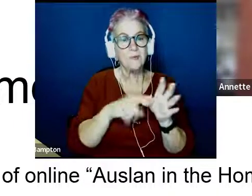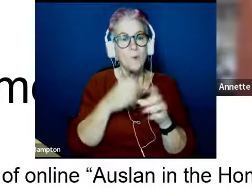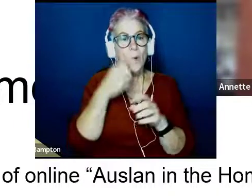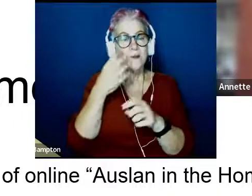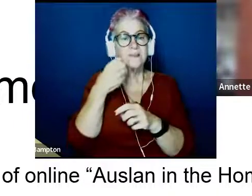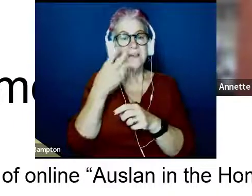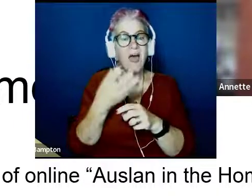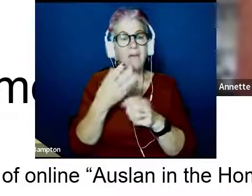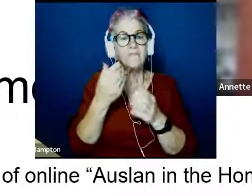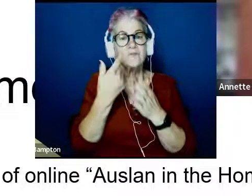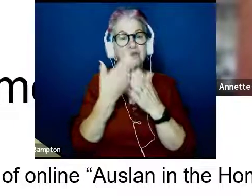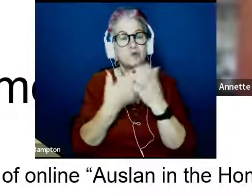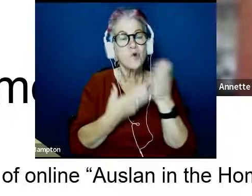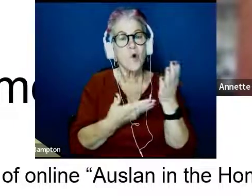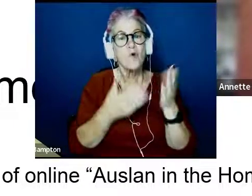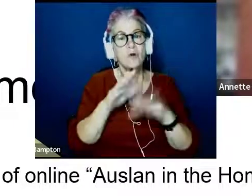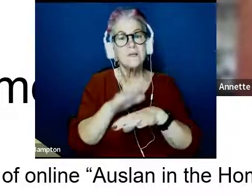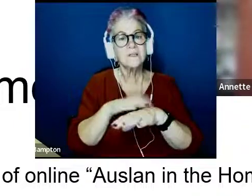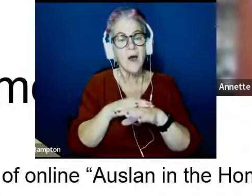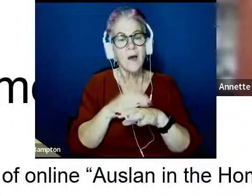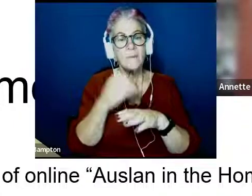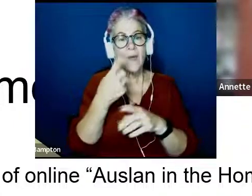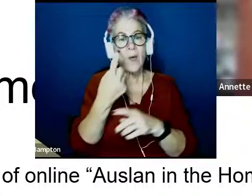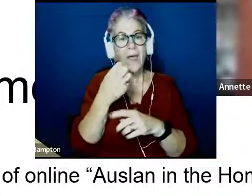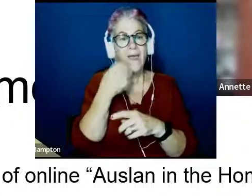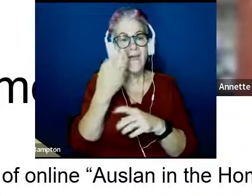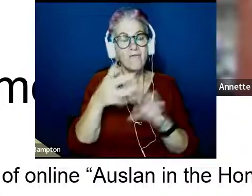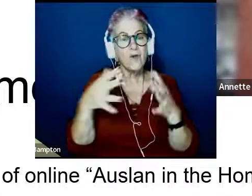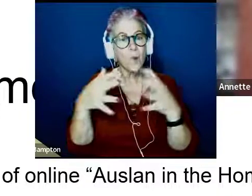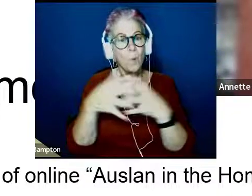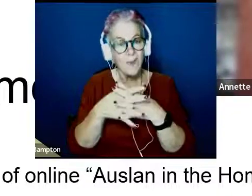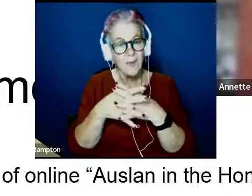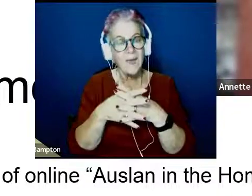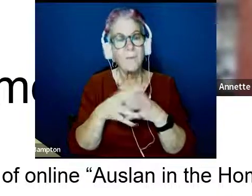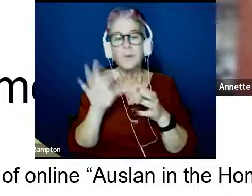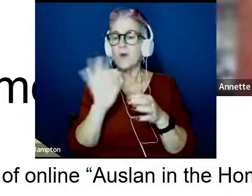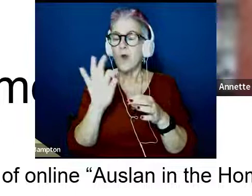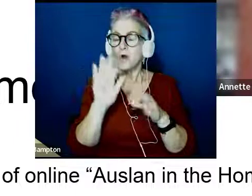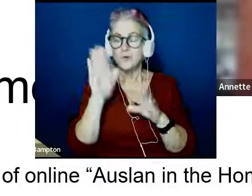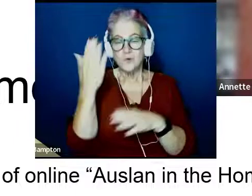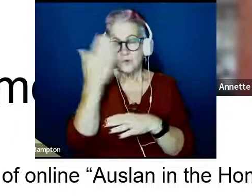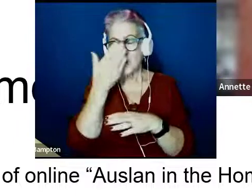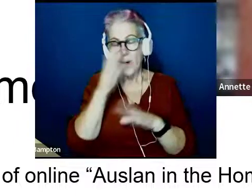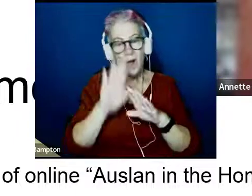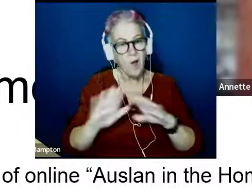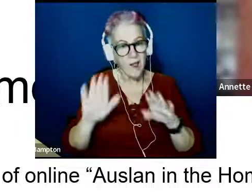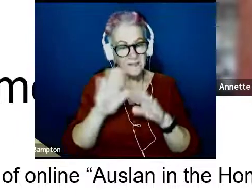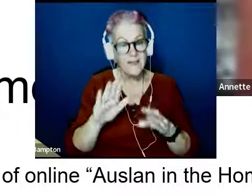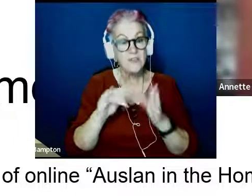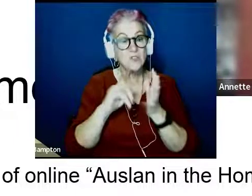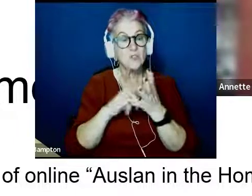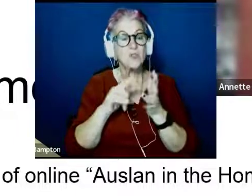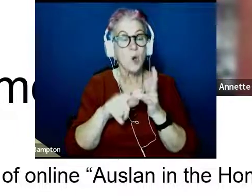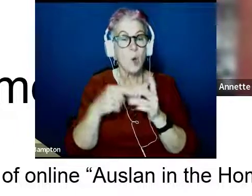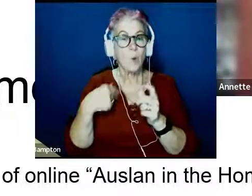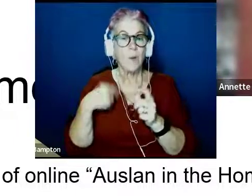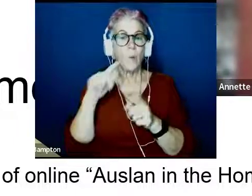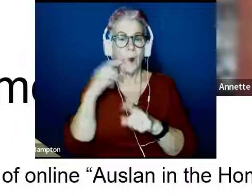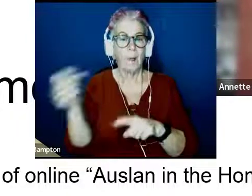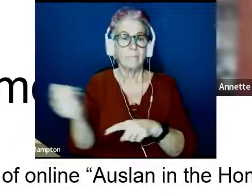week, except in school holidays. And when we return to face-to-face, we'll be supplementing our face-to-face sessions